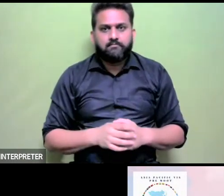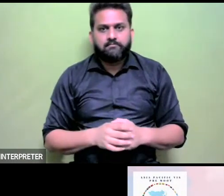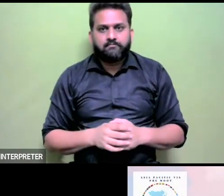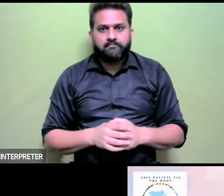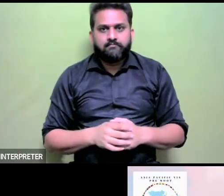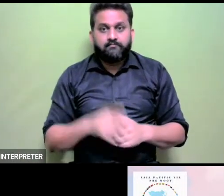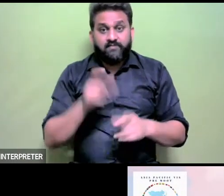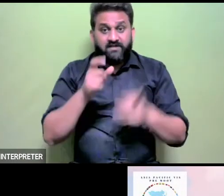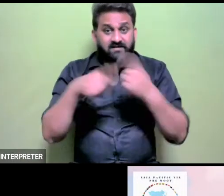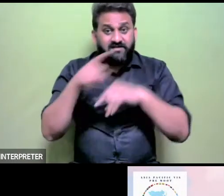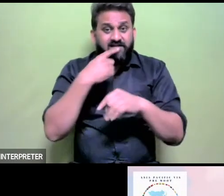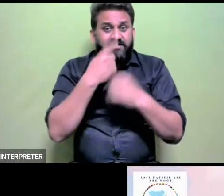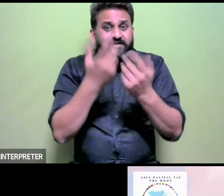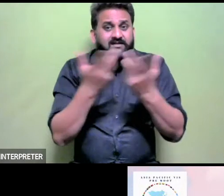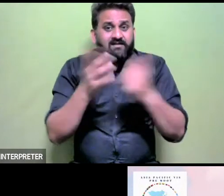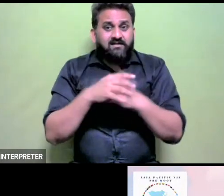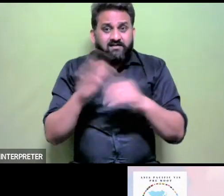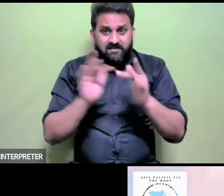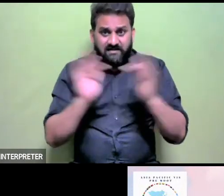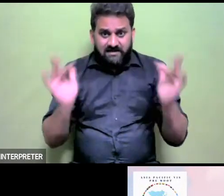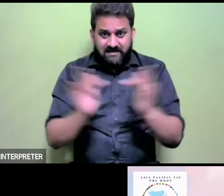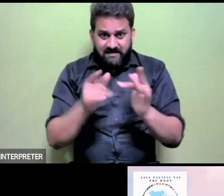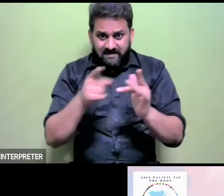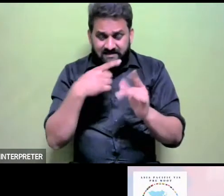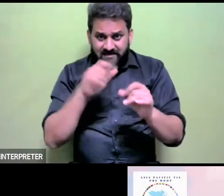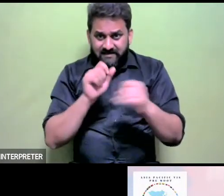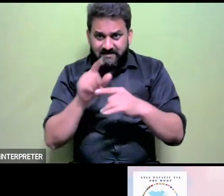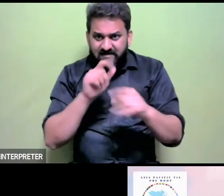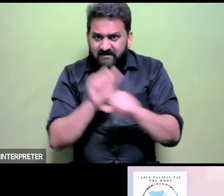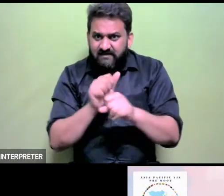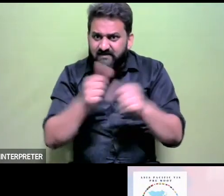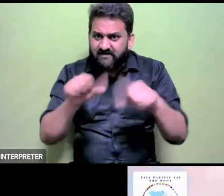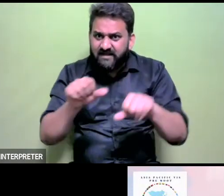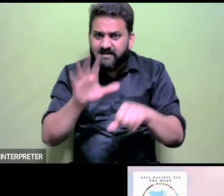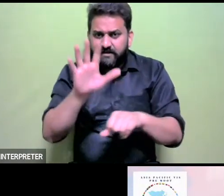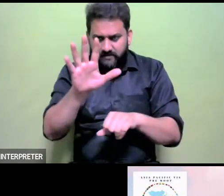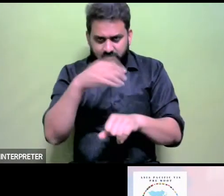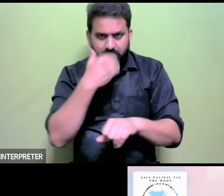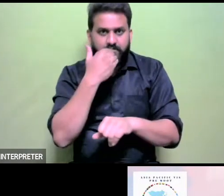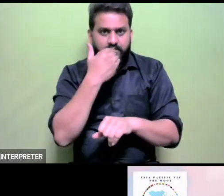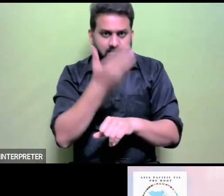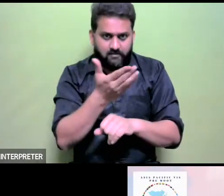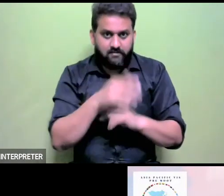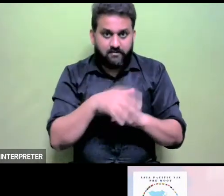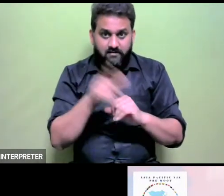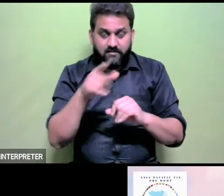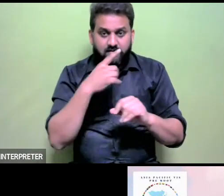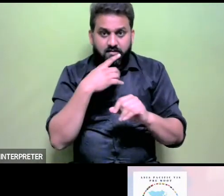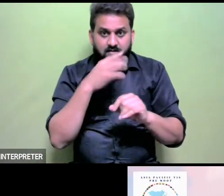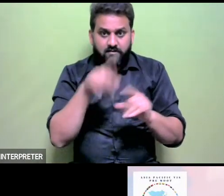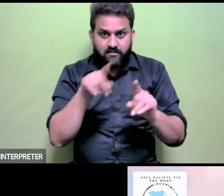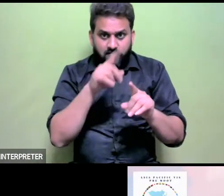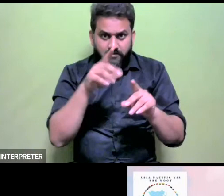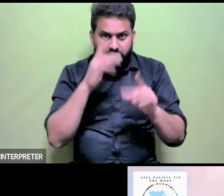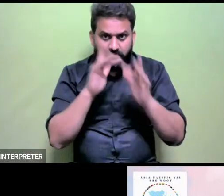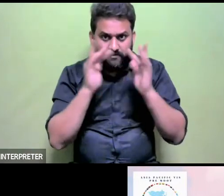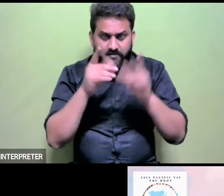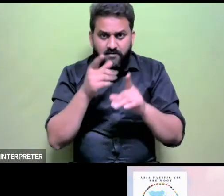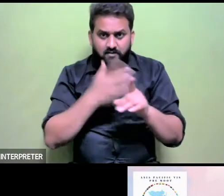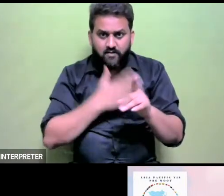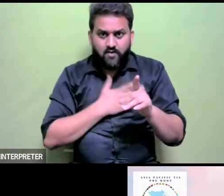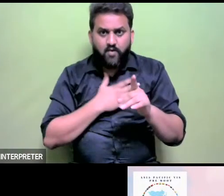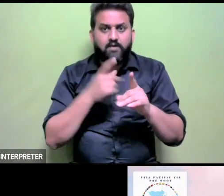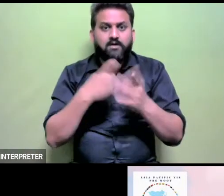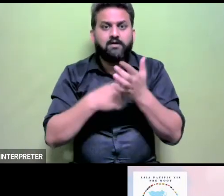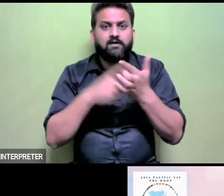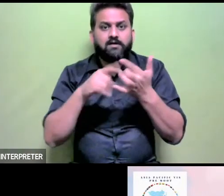Everybody has said that the link which I have given here is not working, but I tell you one thing, the same link, you can find it in our resource